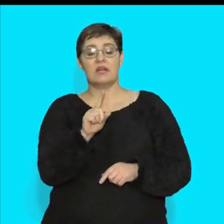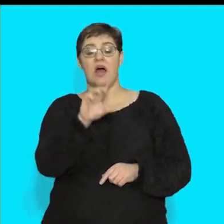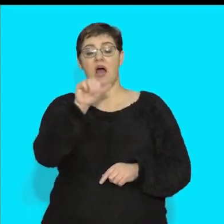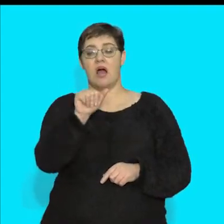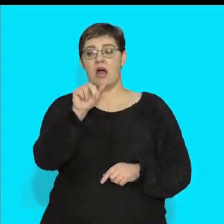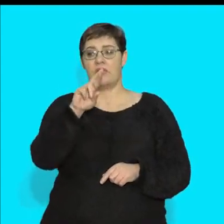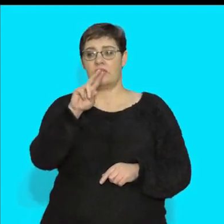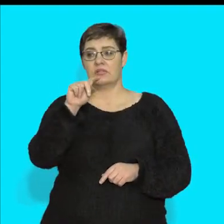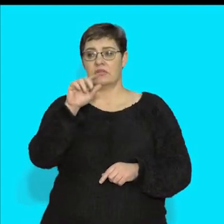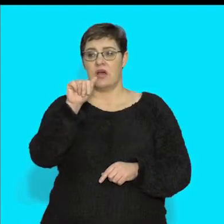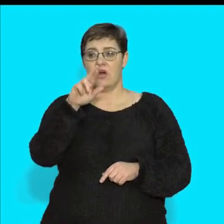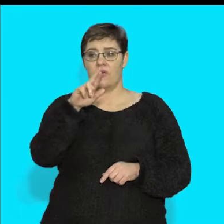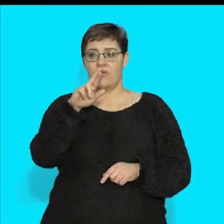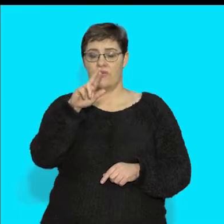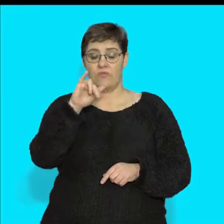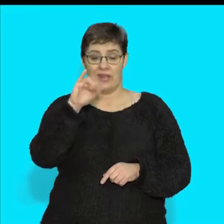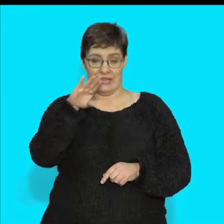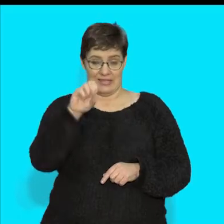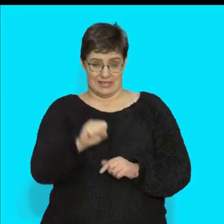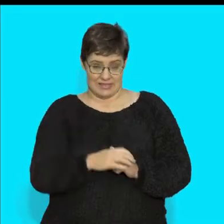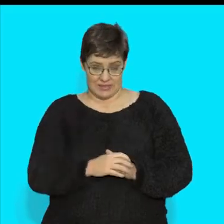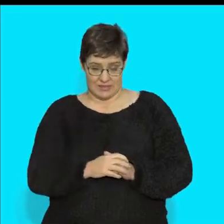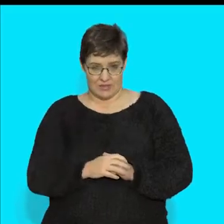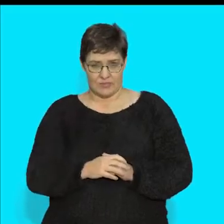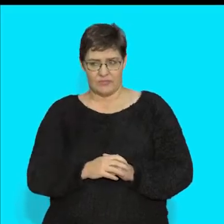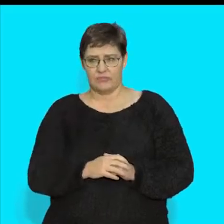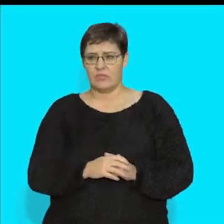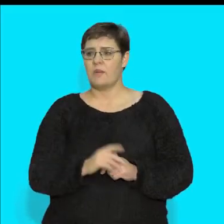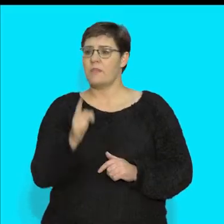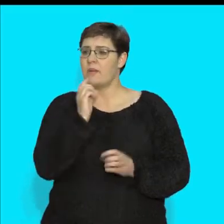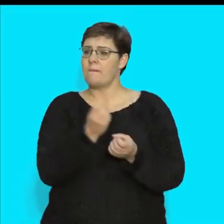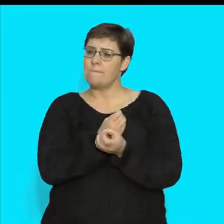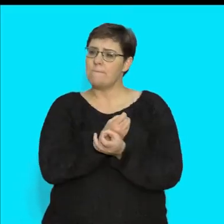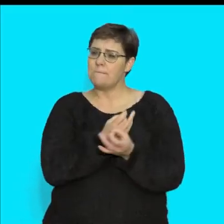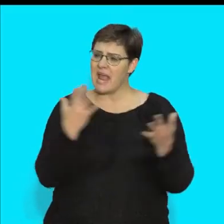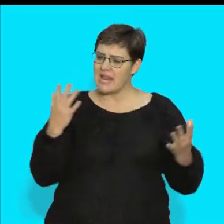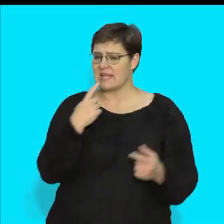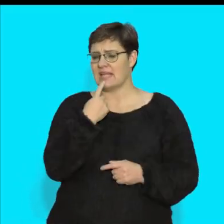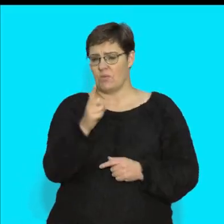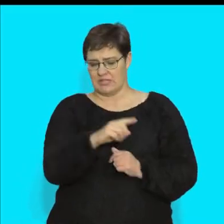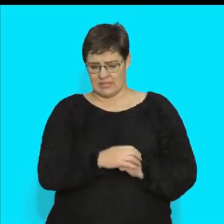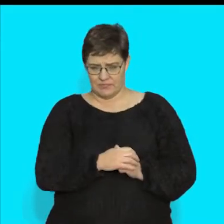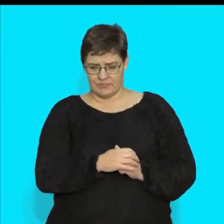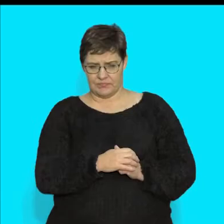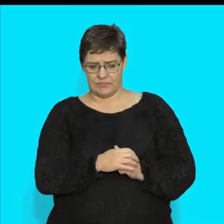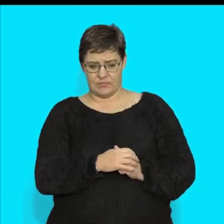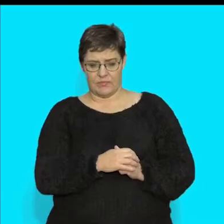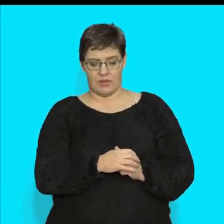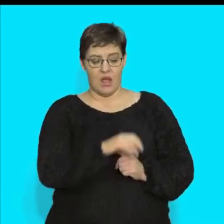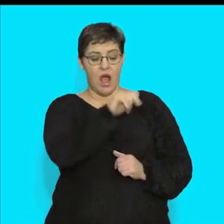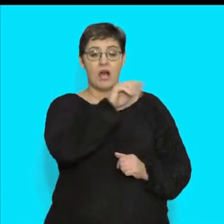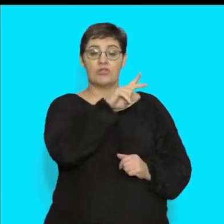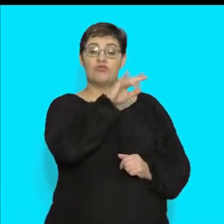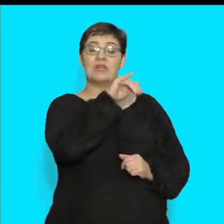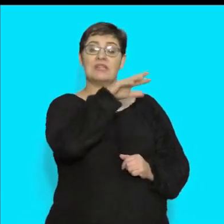artery. Now, the second most point is very often a lot of people say this. They say,